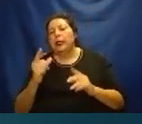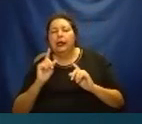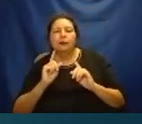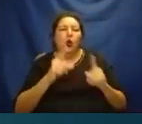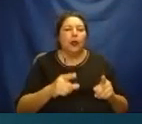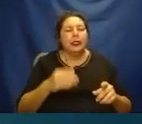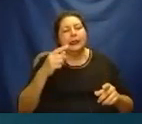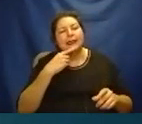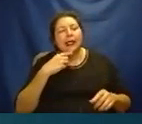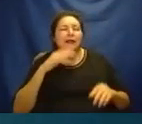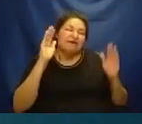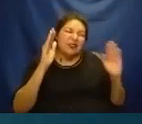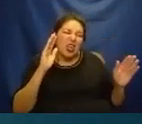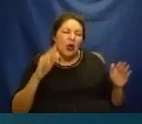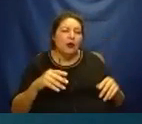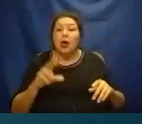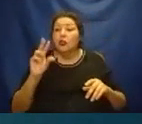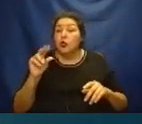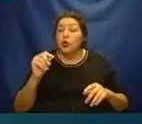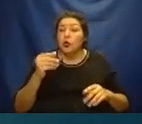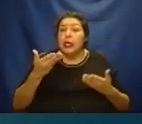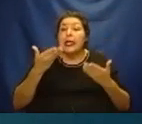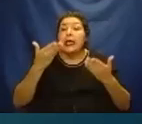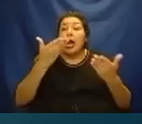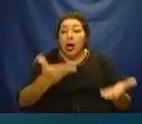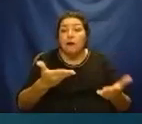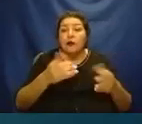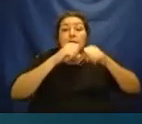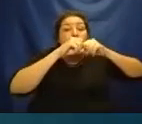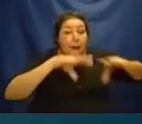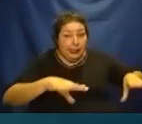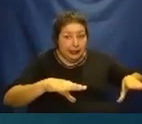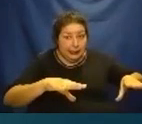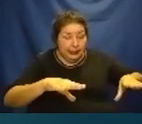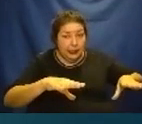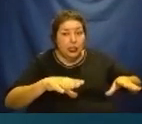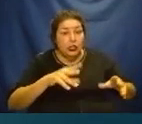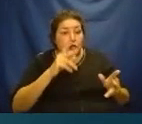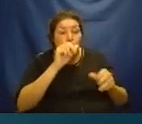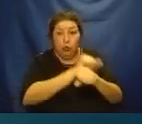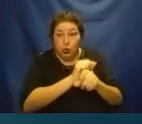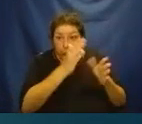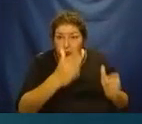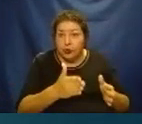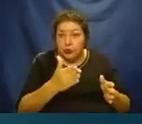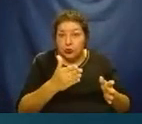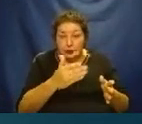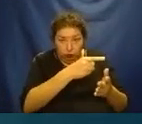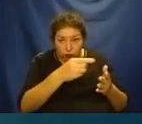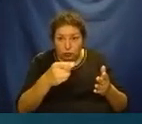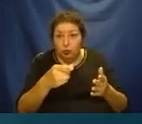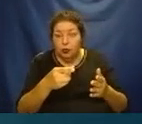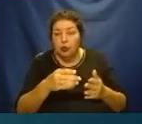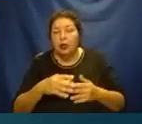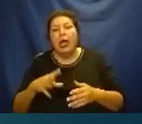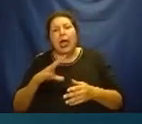going?" he offers this blessing to them. And in fact, if we